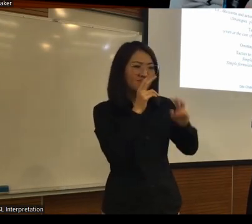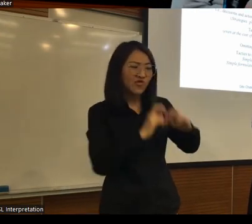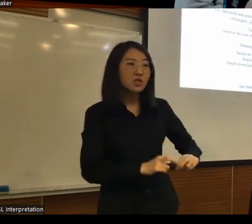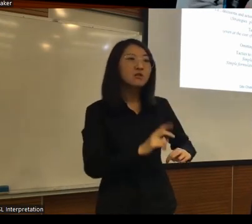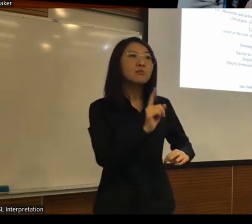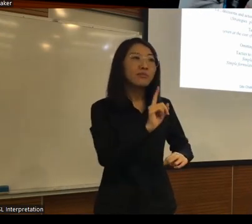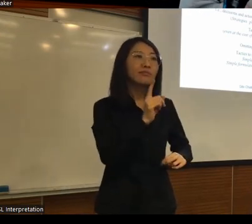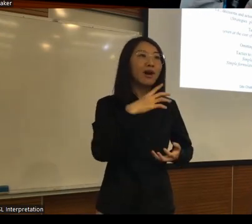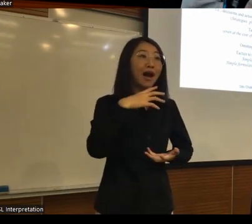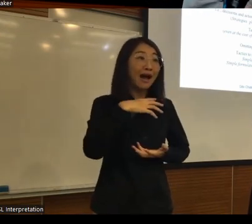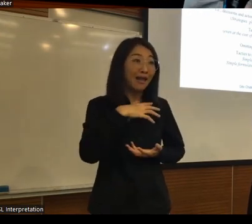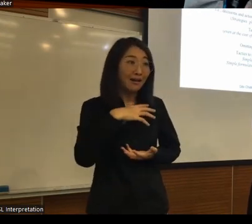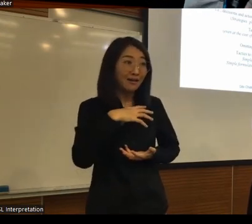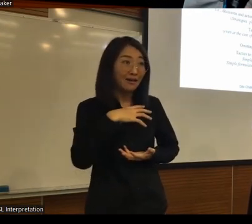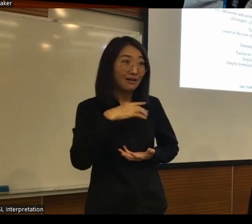and